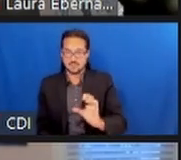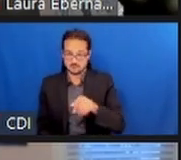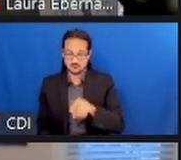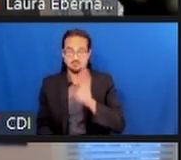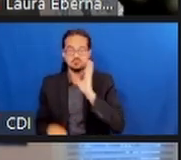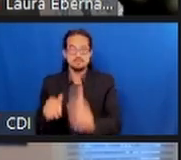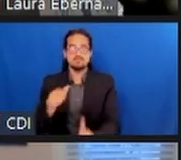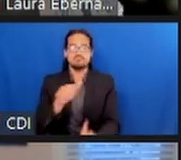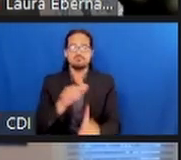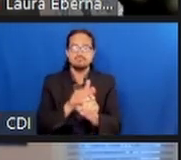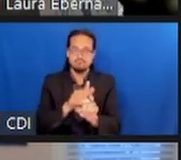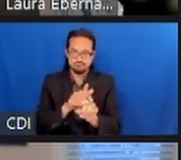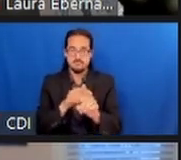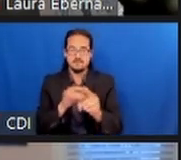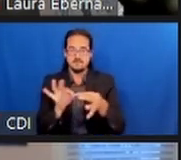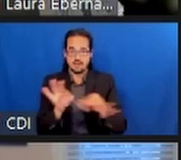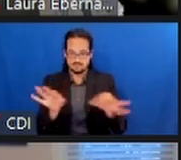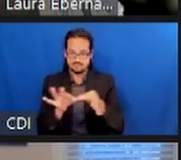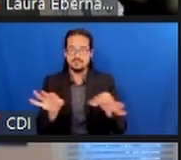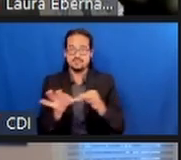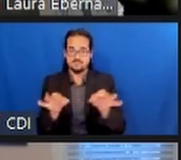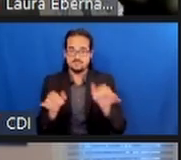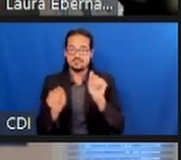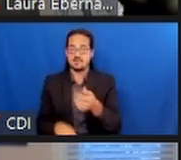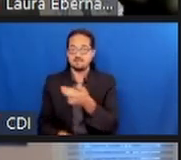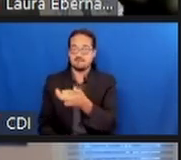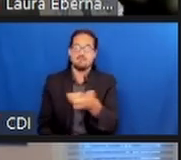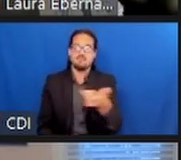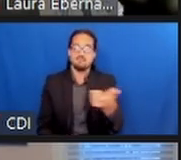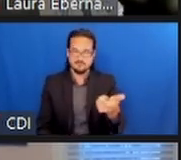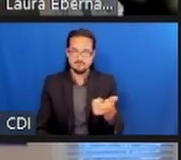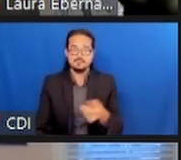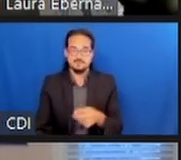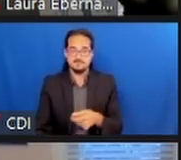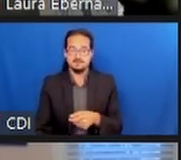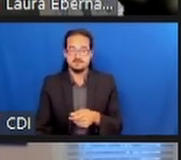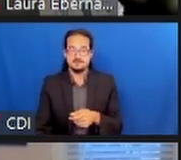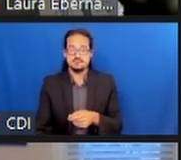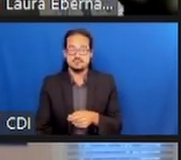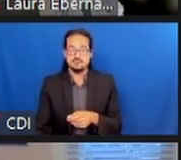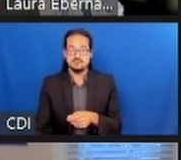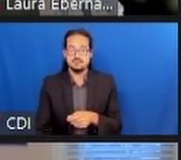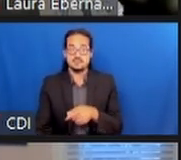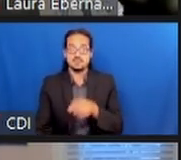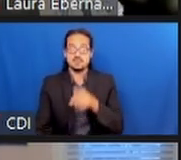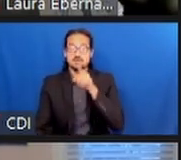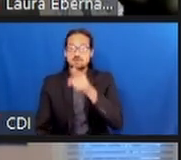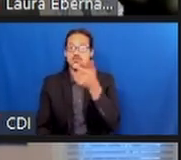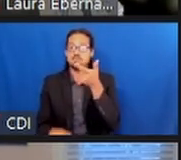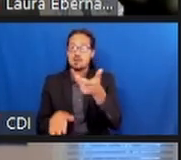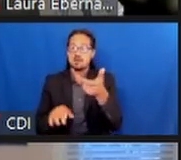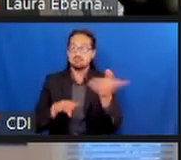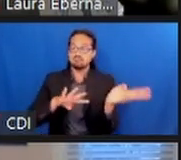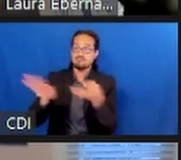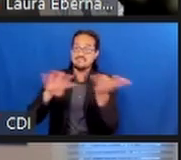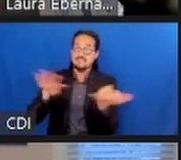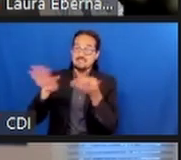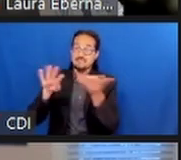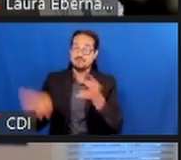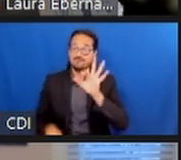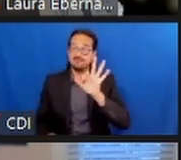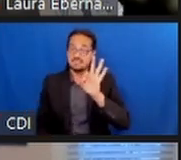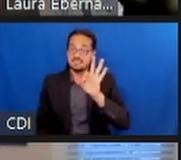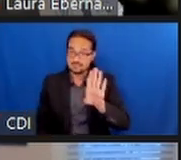up the captioning option for you. And if you're watching on Facebook, there's nothing you need to do. Those captions will automatically